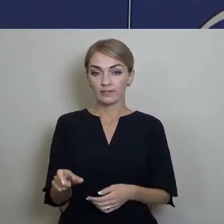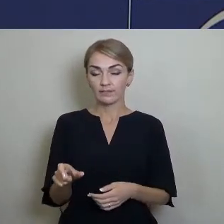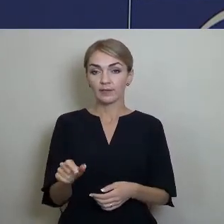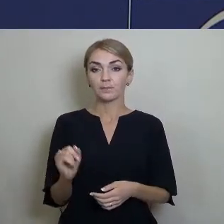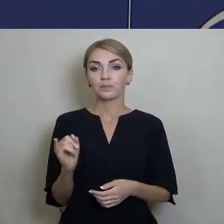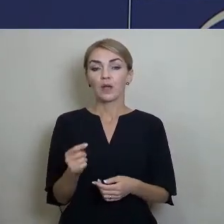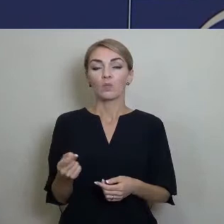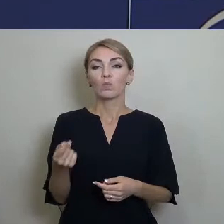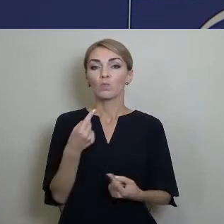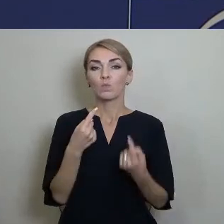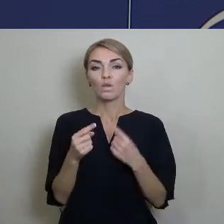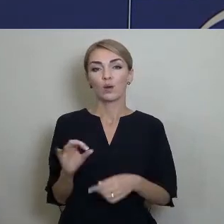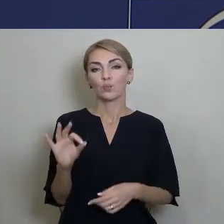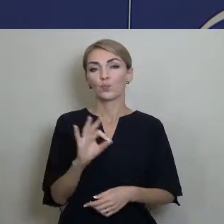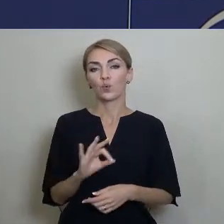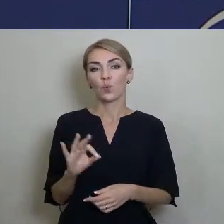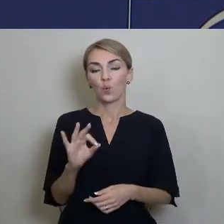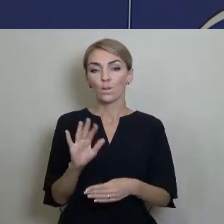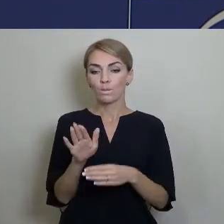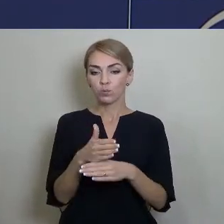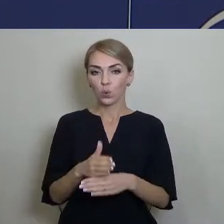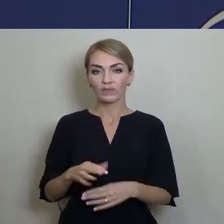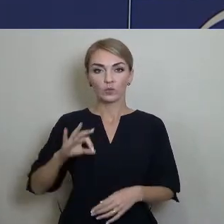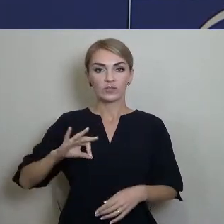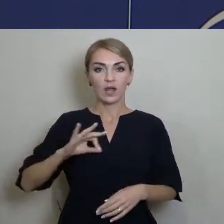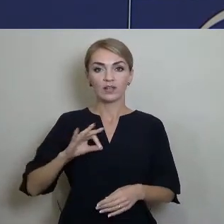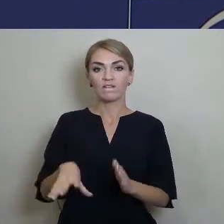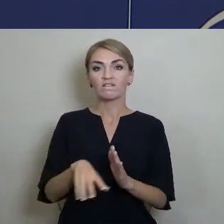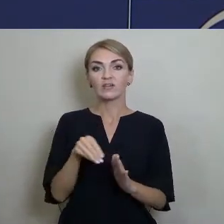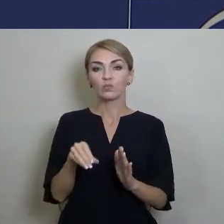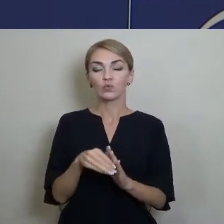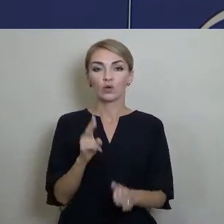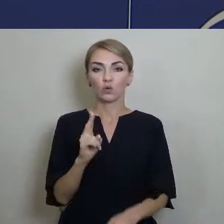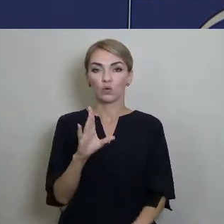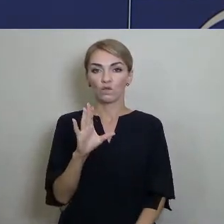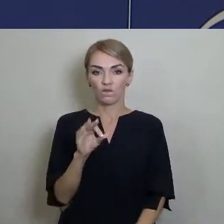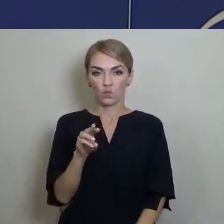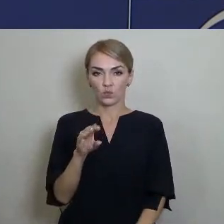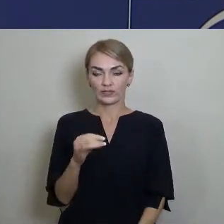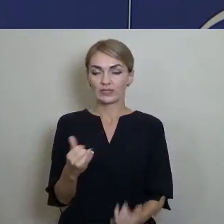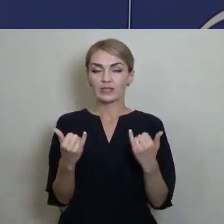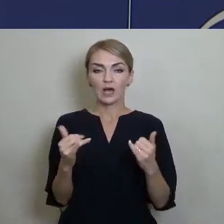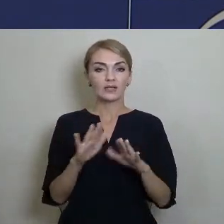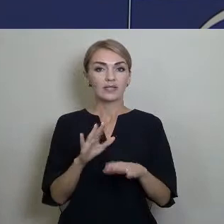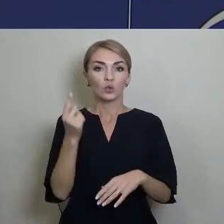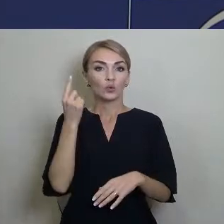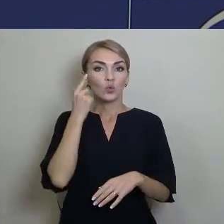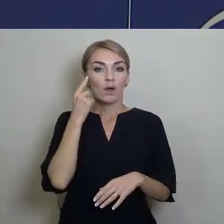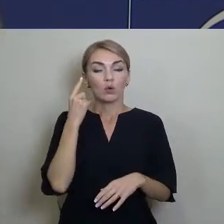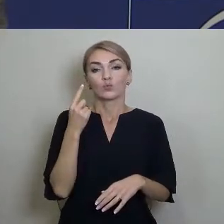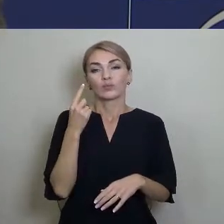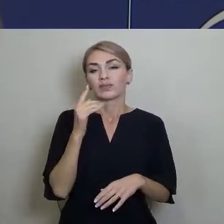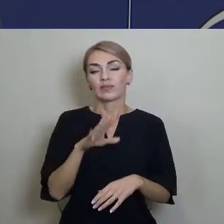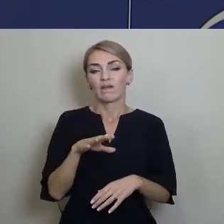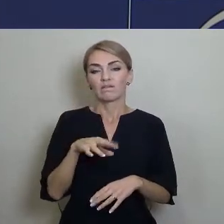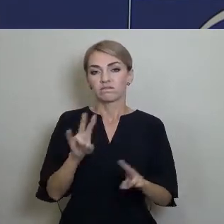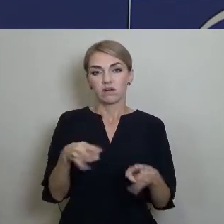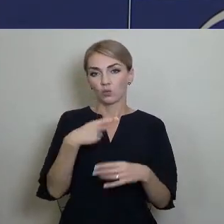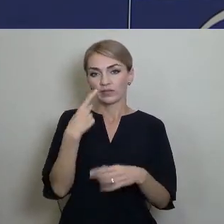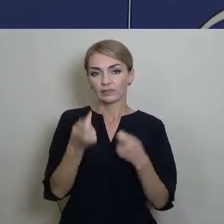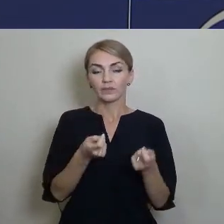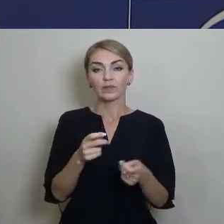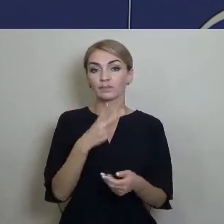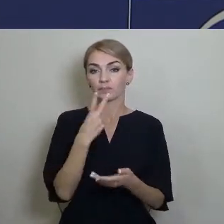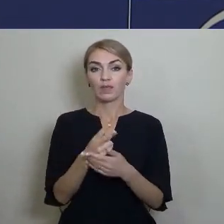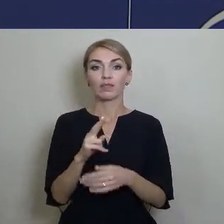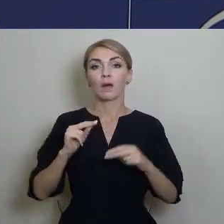but we are talking here about the preferences, and this is how we are using the electoral quota, and I am